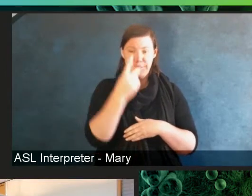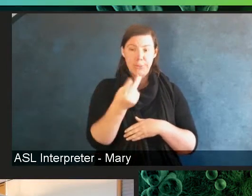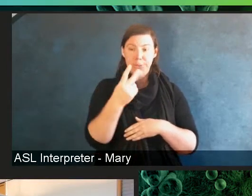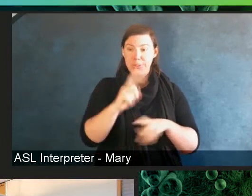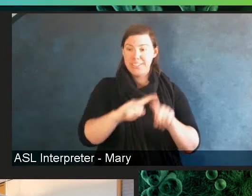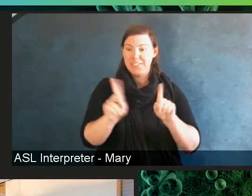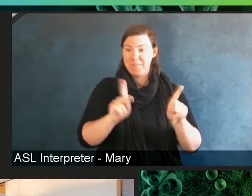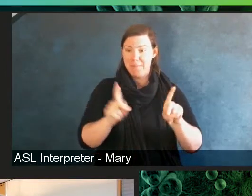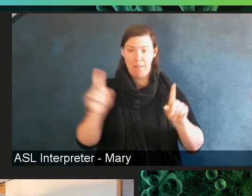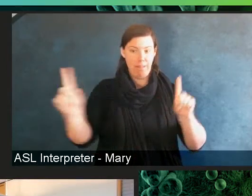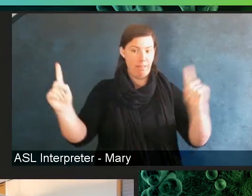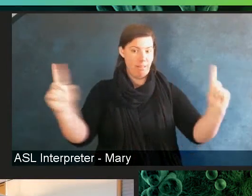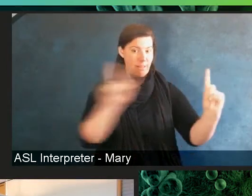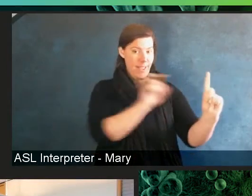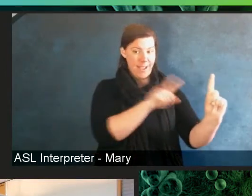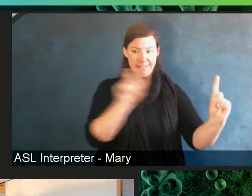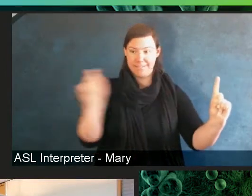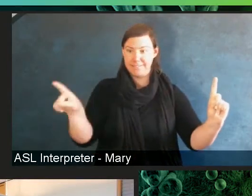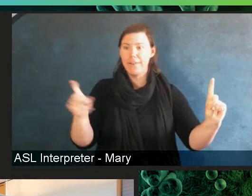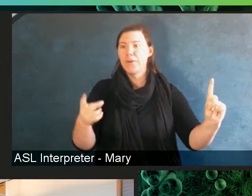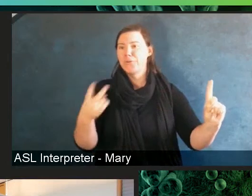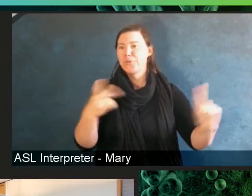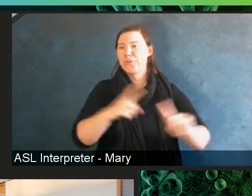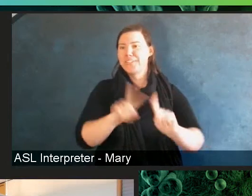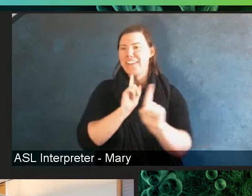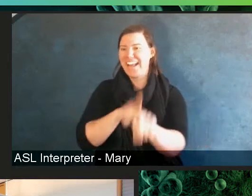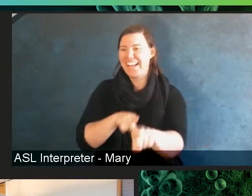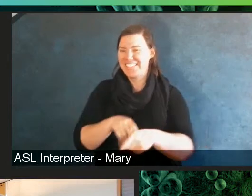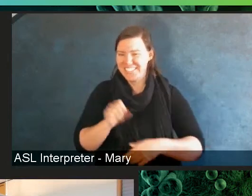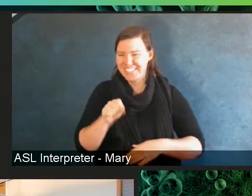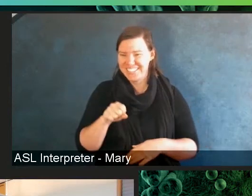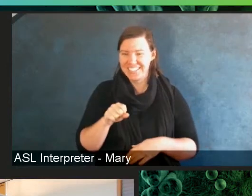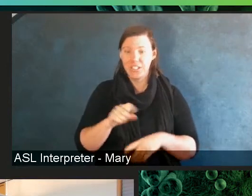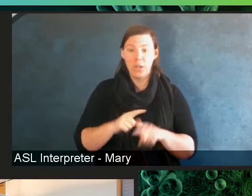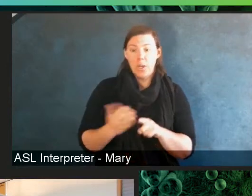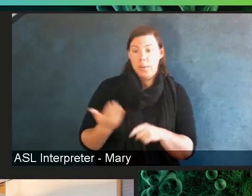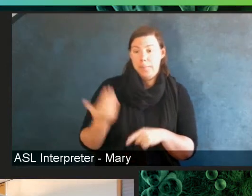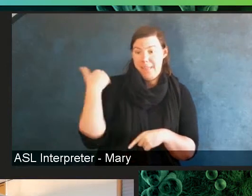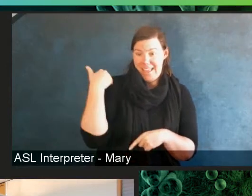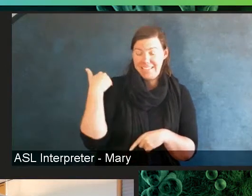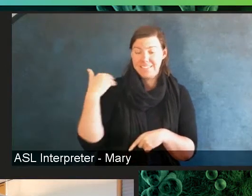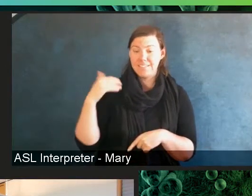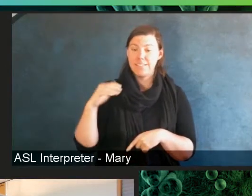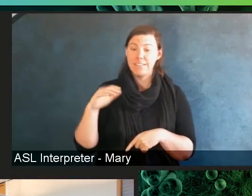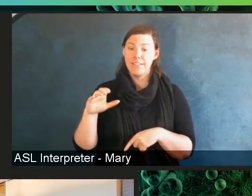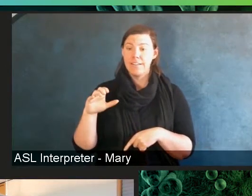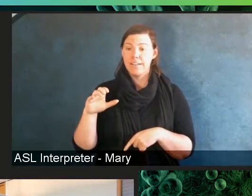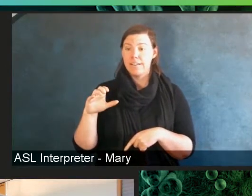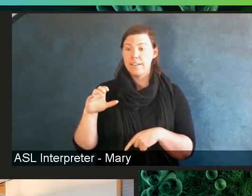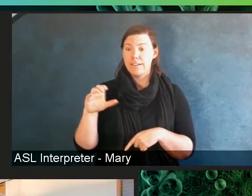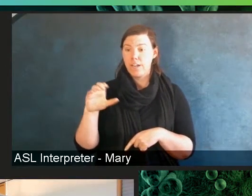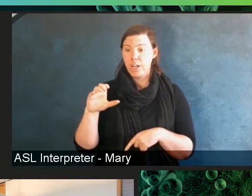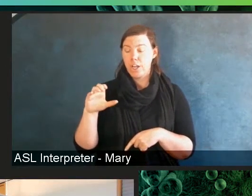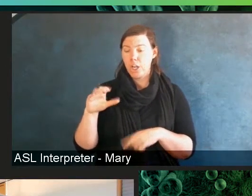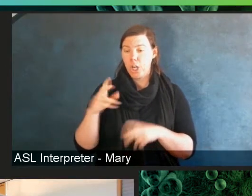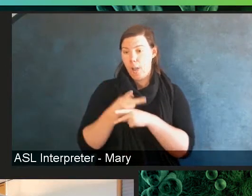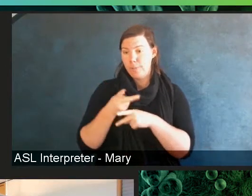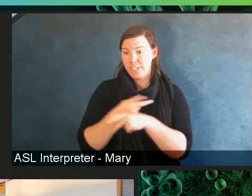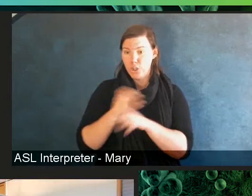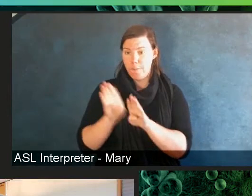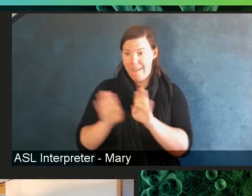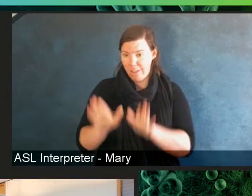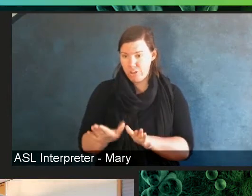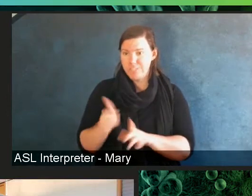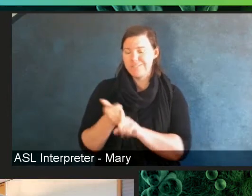used to be that biologists who did computation tended to only do computation. That was what they did, and it was fairly specific.